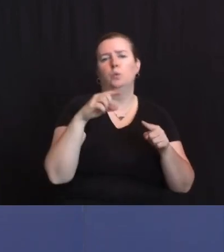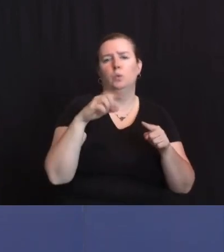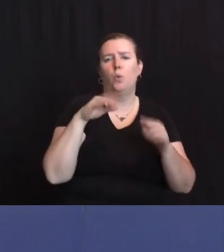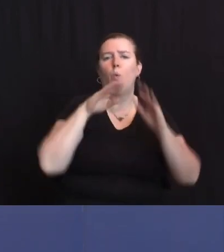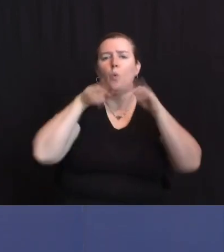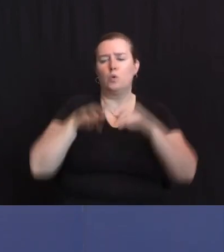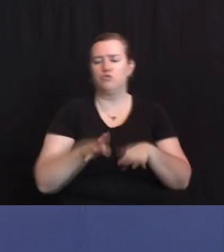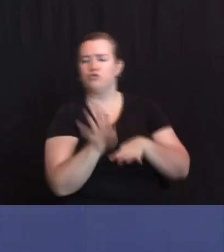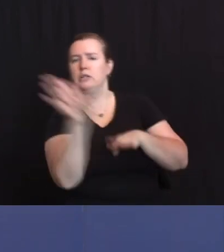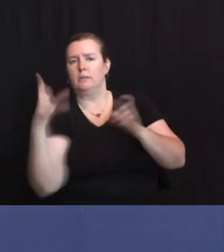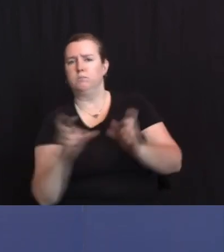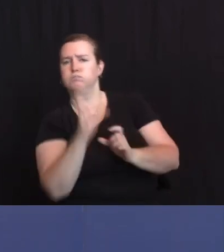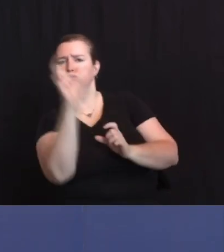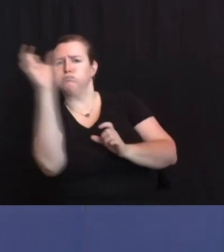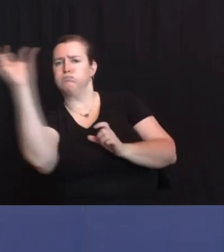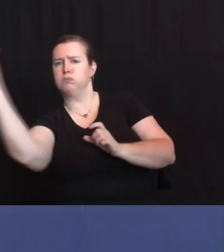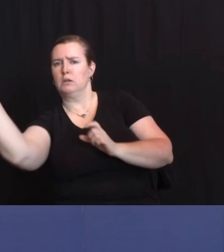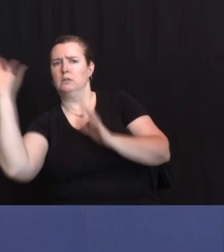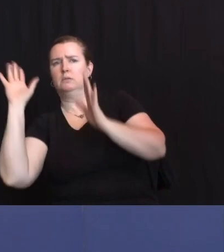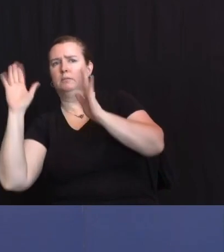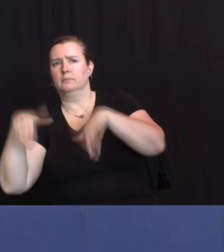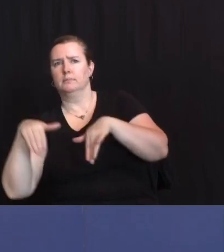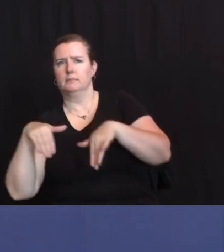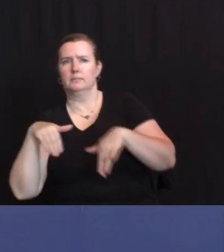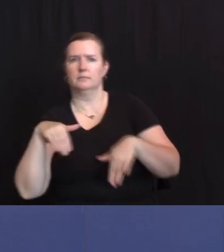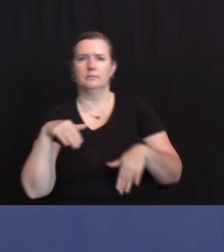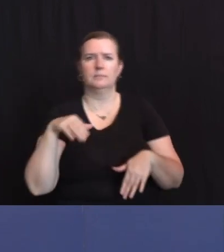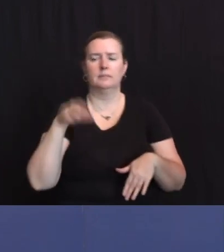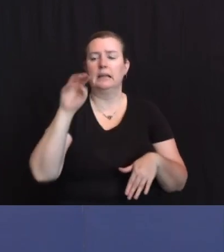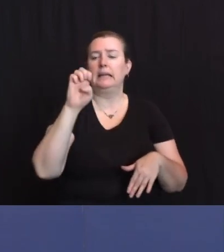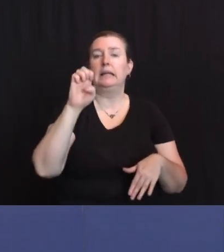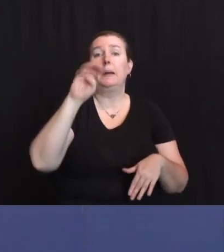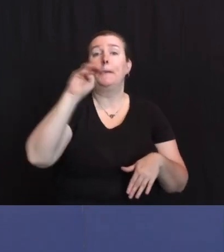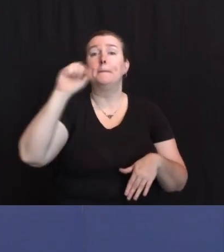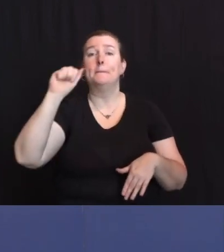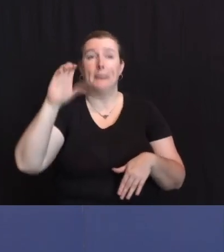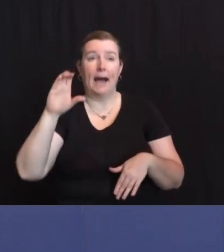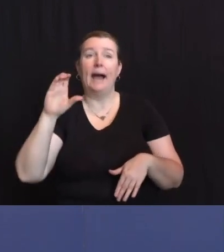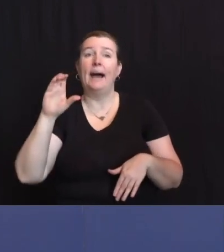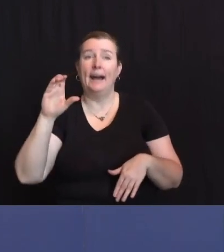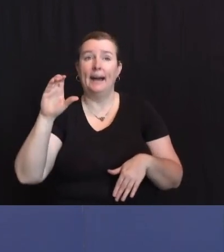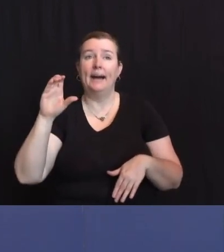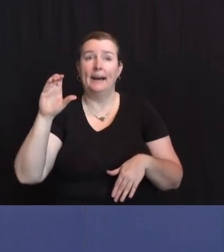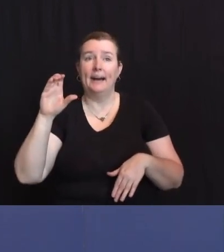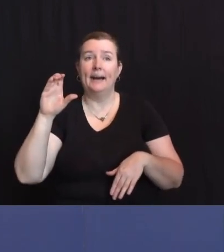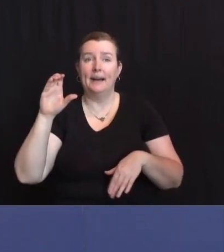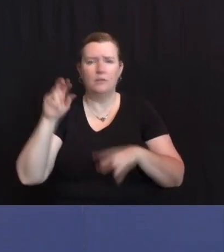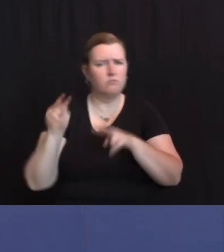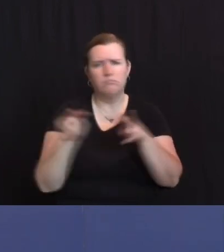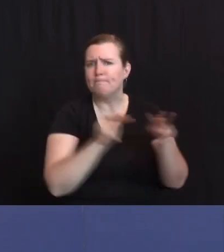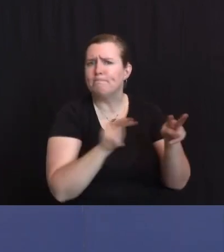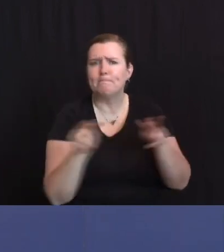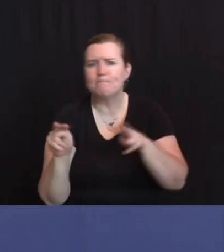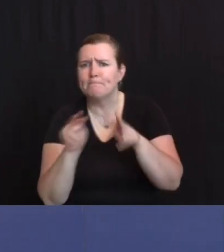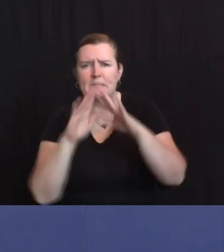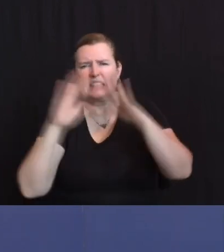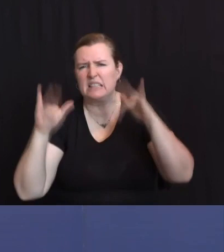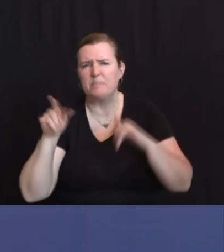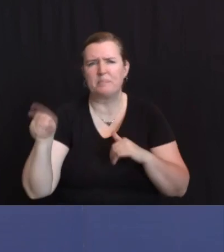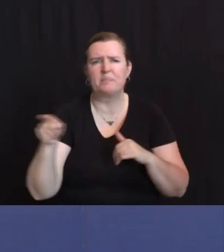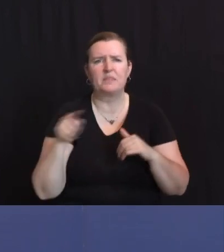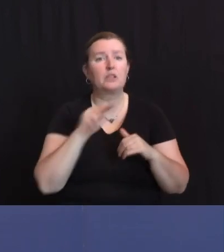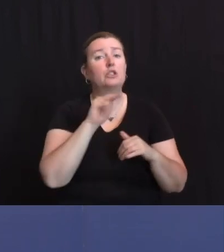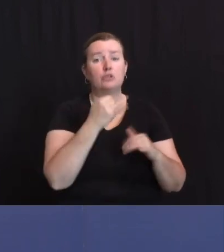monitor the EMAC requests that come in from around the country. And as we discussed on Monday, Gov, where we can support